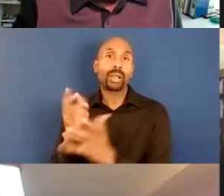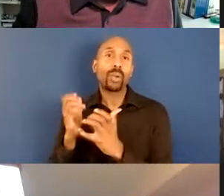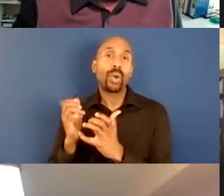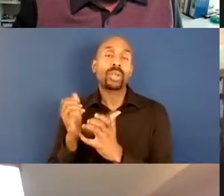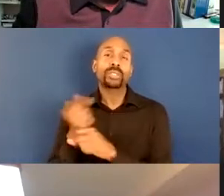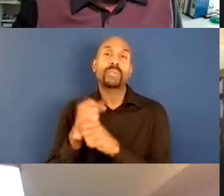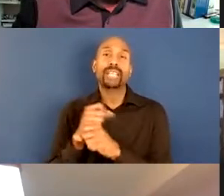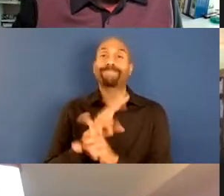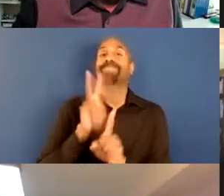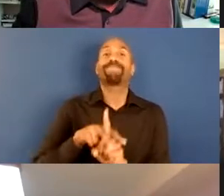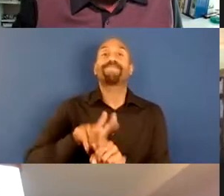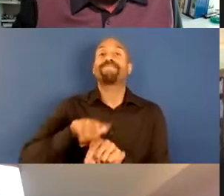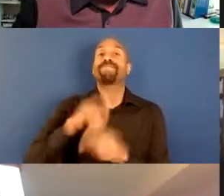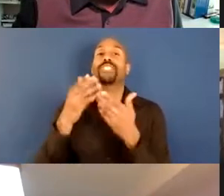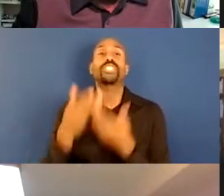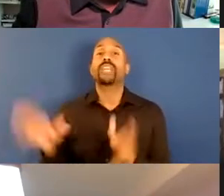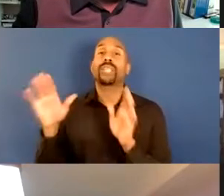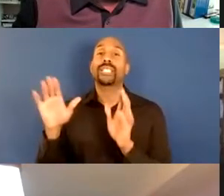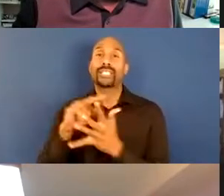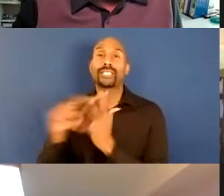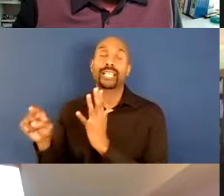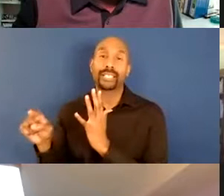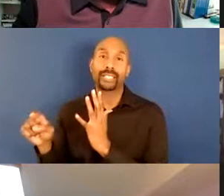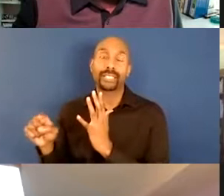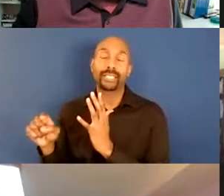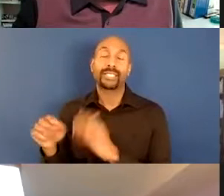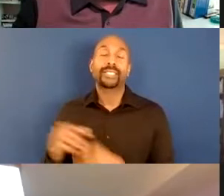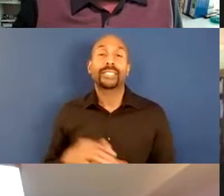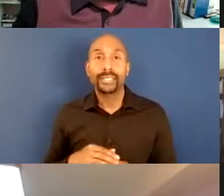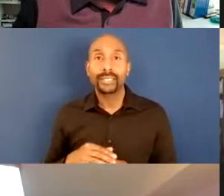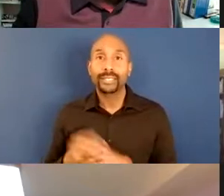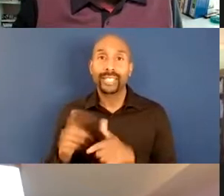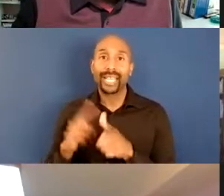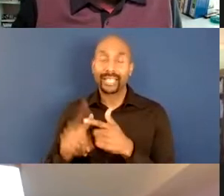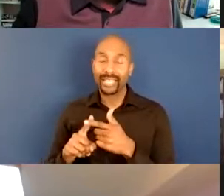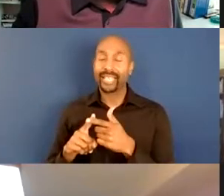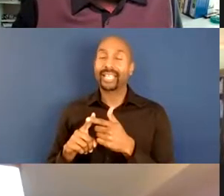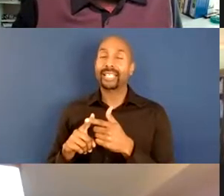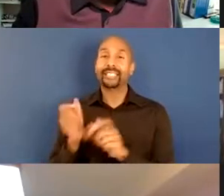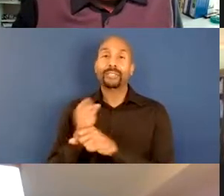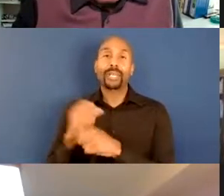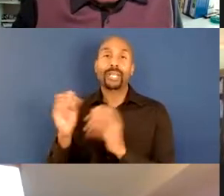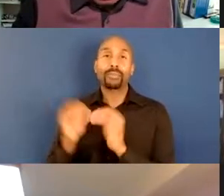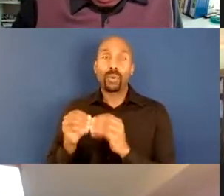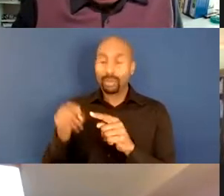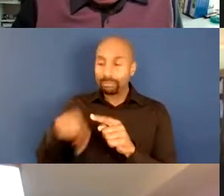then only to graduate in concentric circles away from the body, from the physical body. And